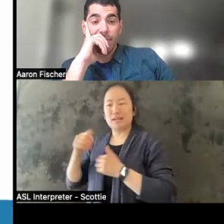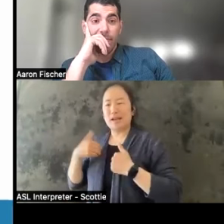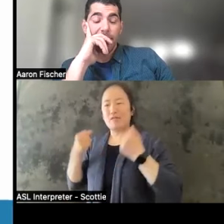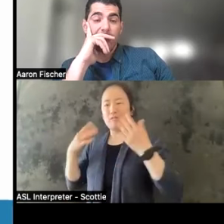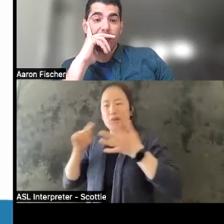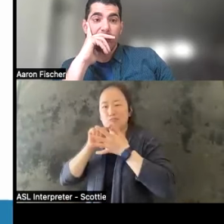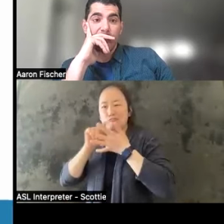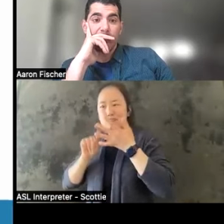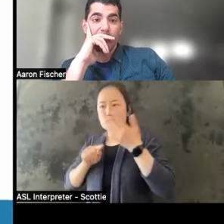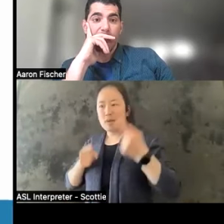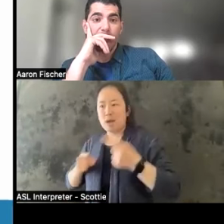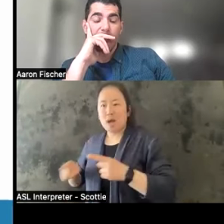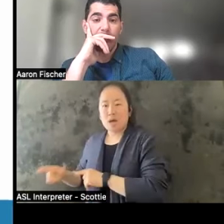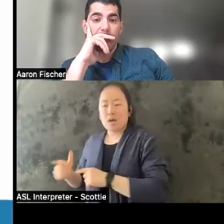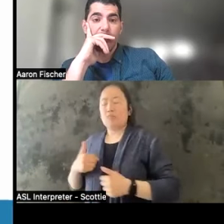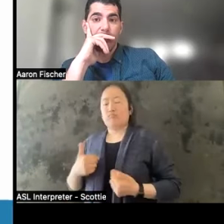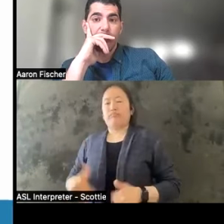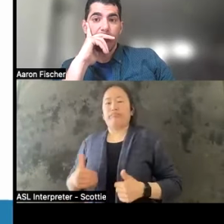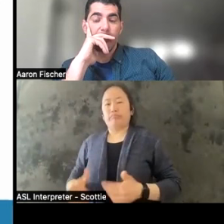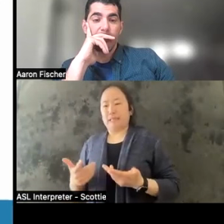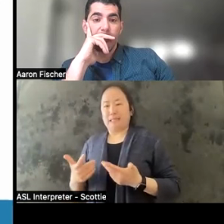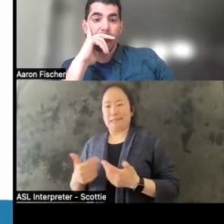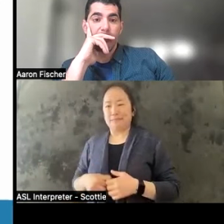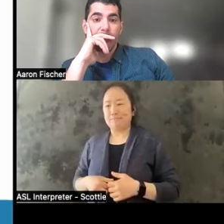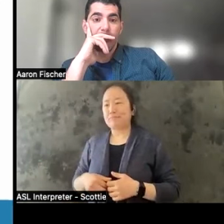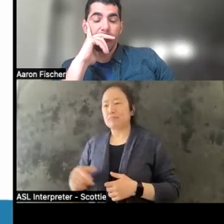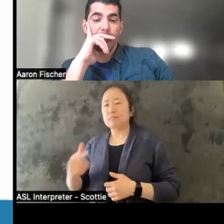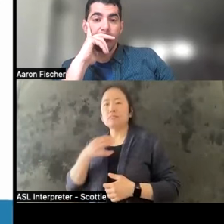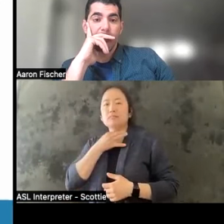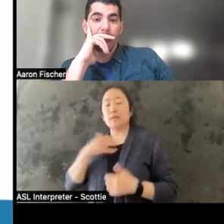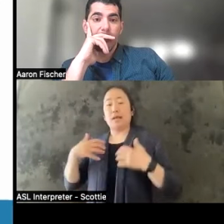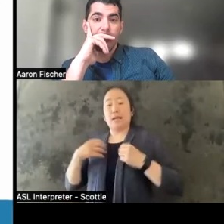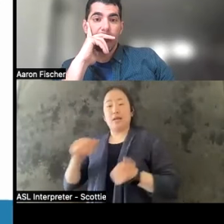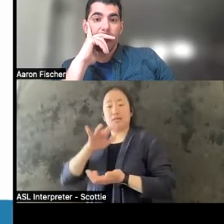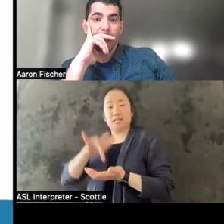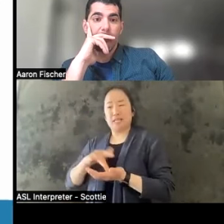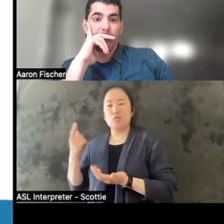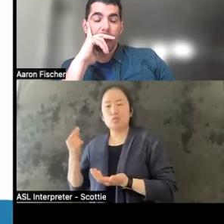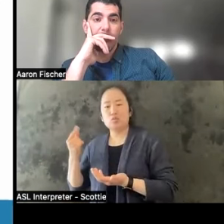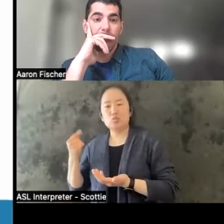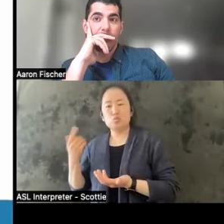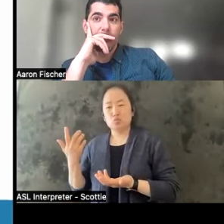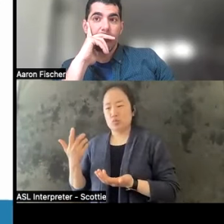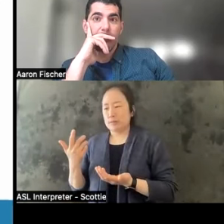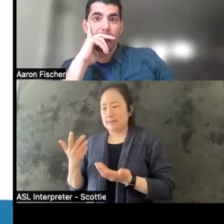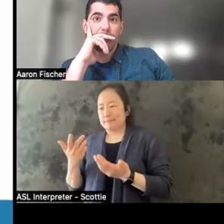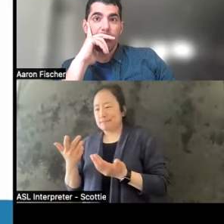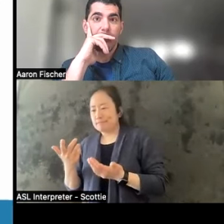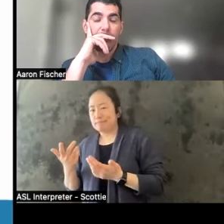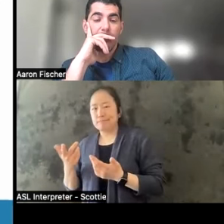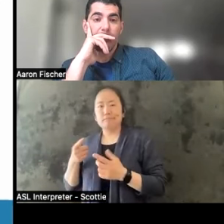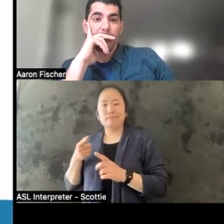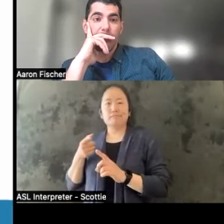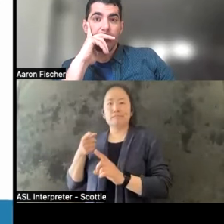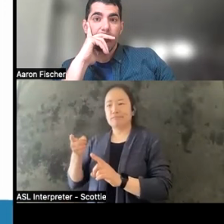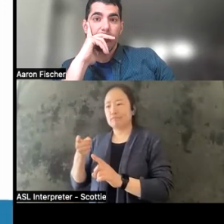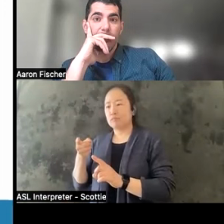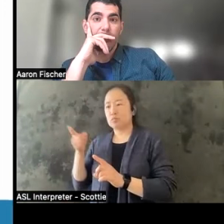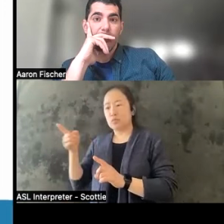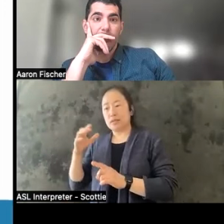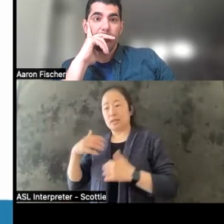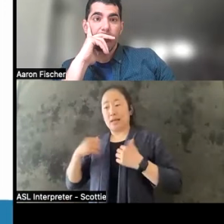What benefit, or what can the health center do, or is there any benefit, I guess, to perhaps being the place that is treating all three of